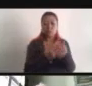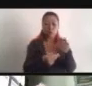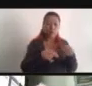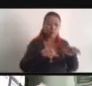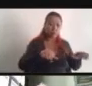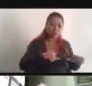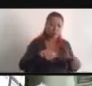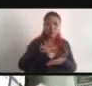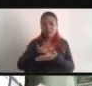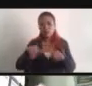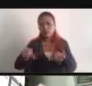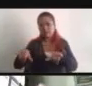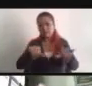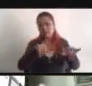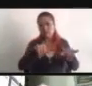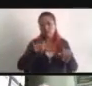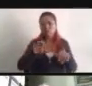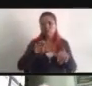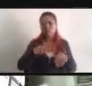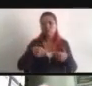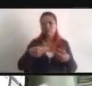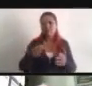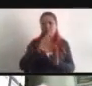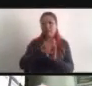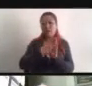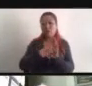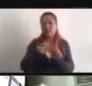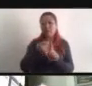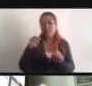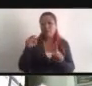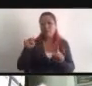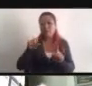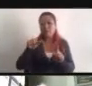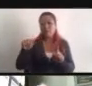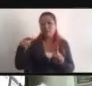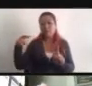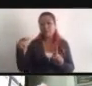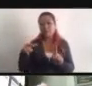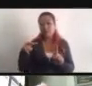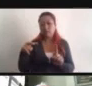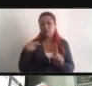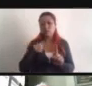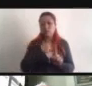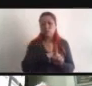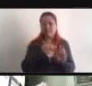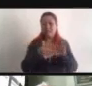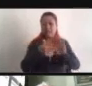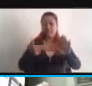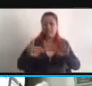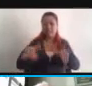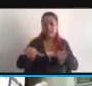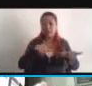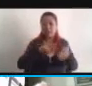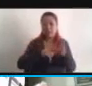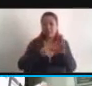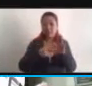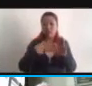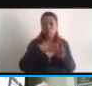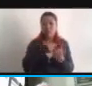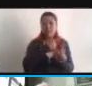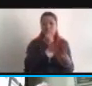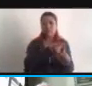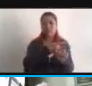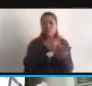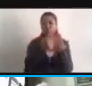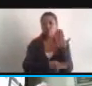And just give you a background from a NASA point of what we consider a standard is what we give to a program.